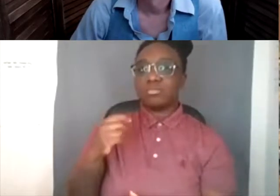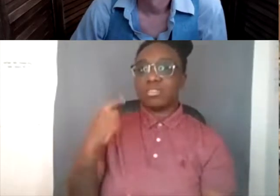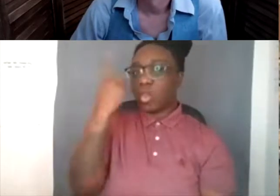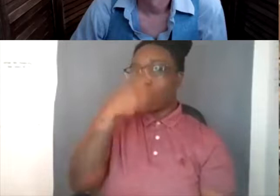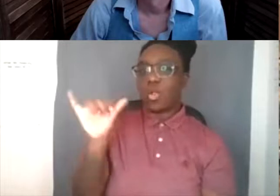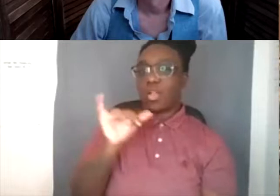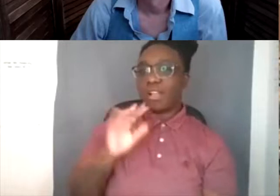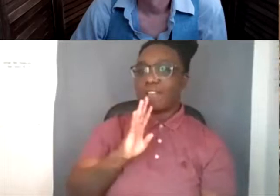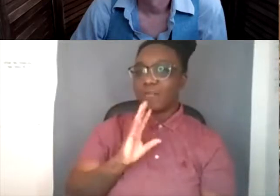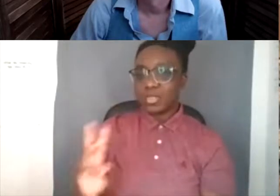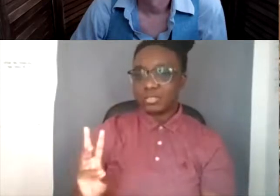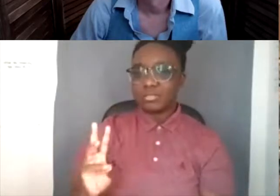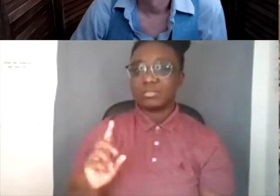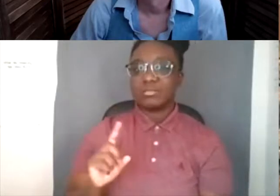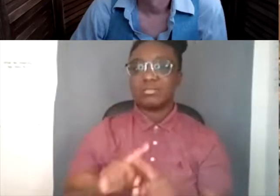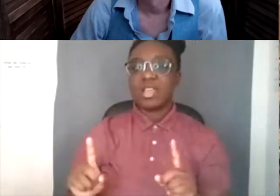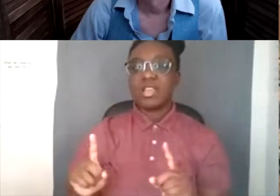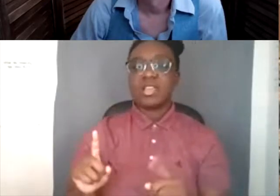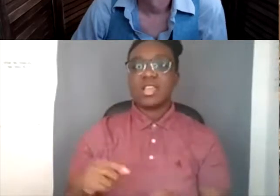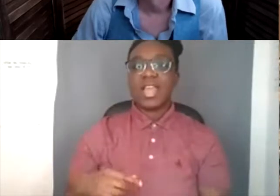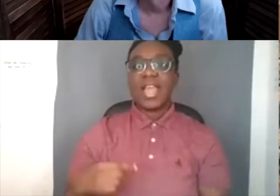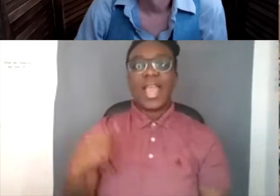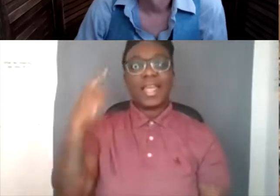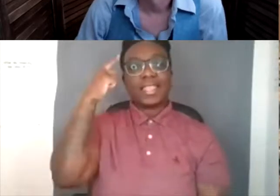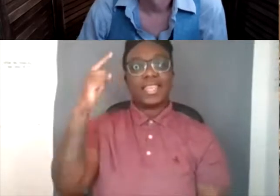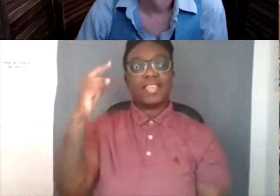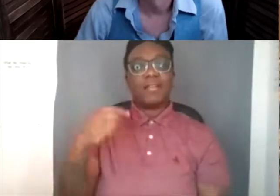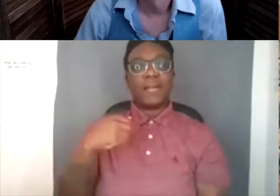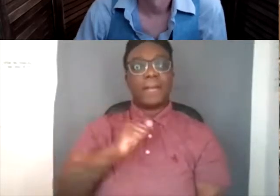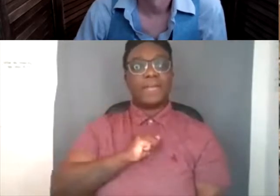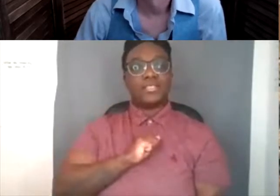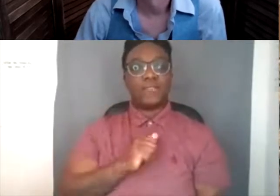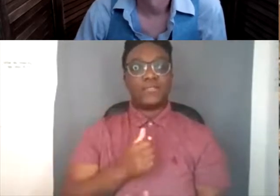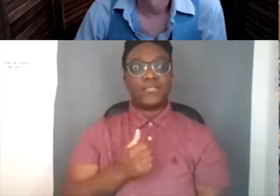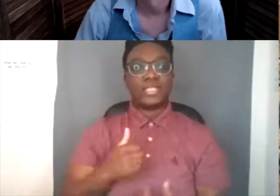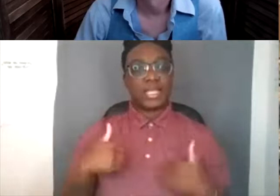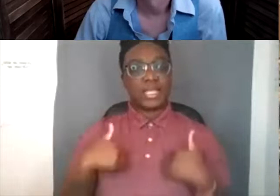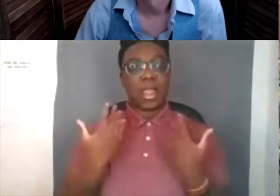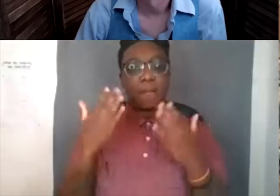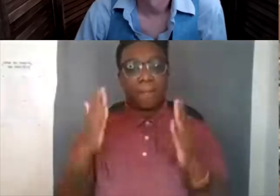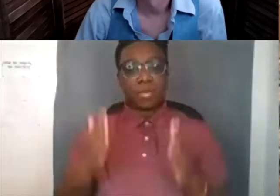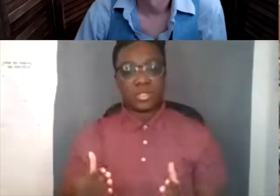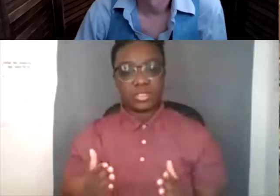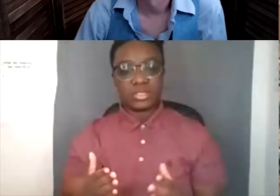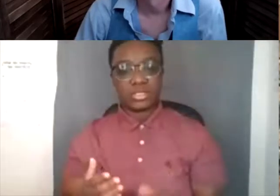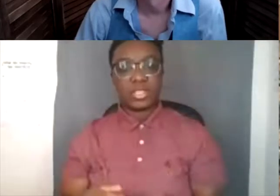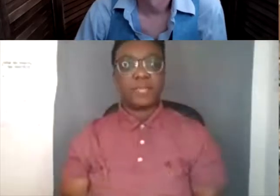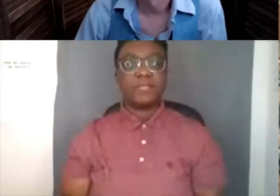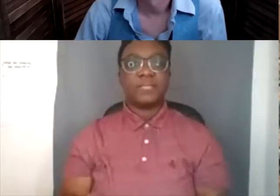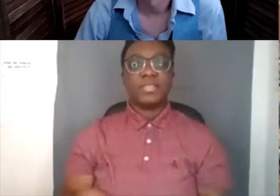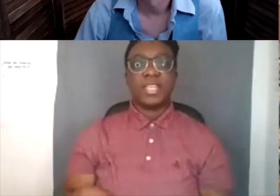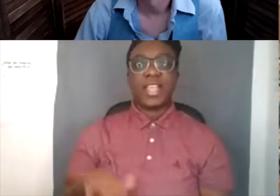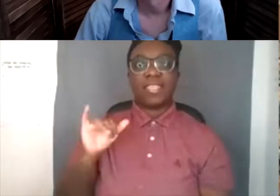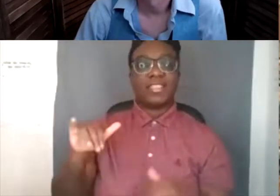of myself as being a much, much younger person, if you want to know. So that's the game I play